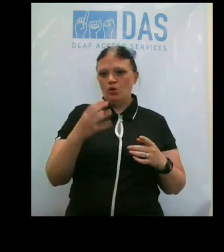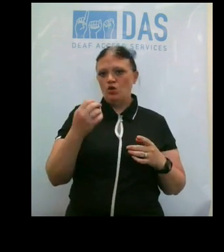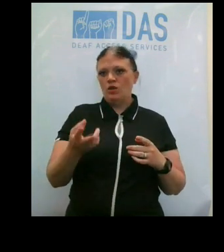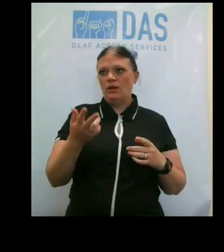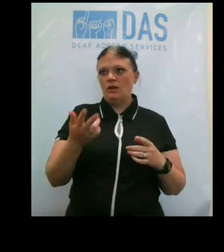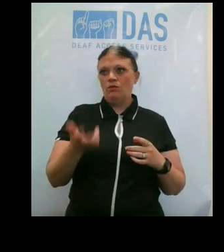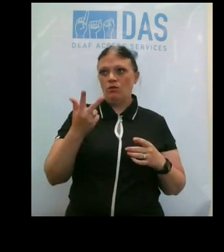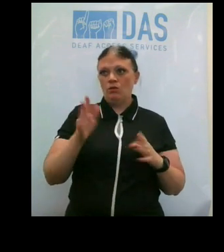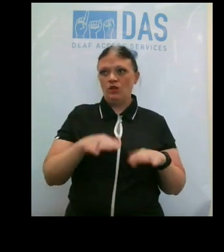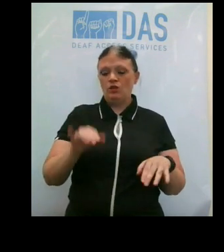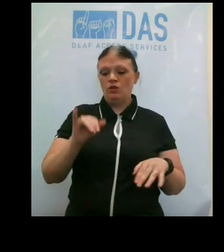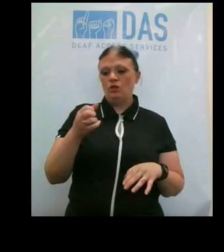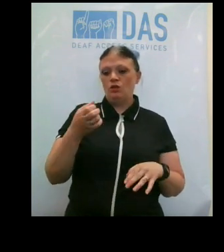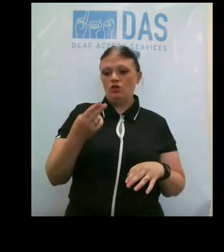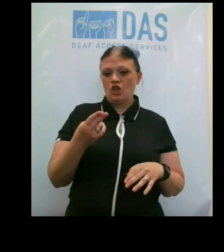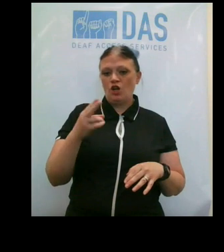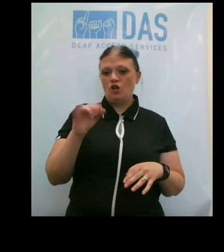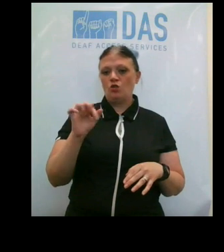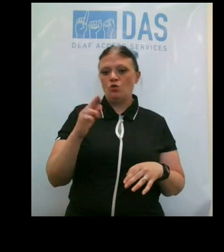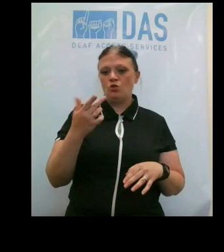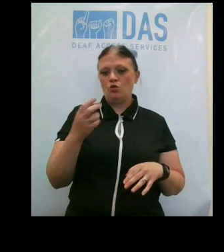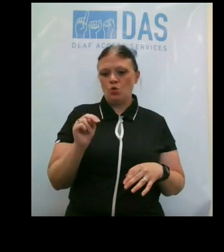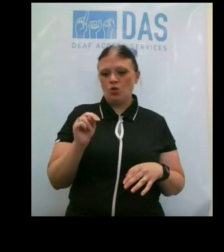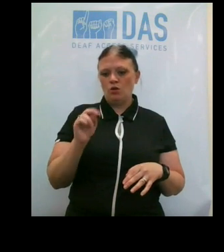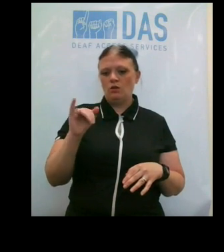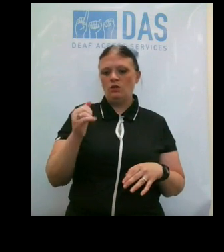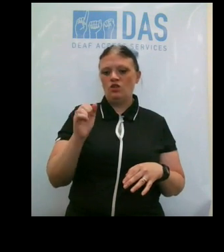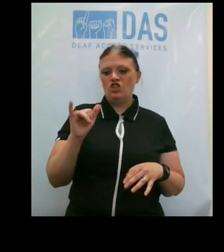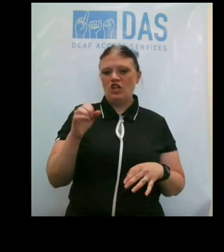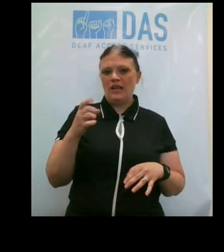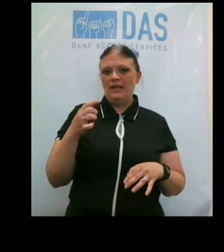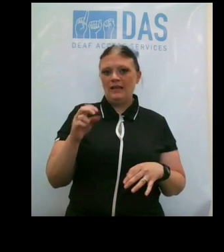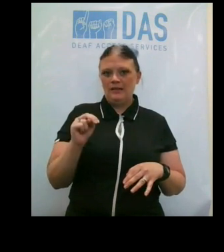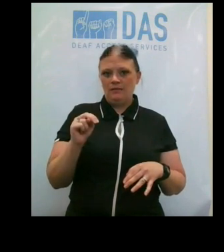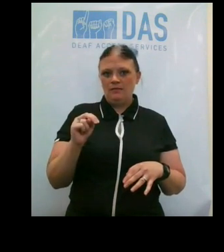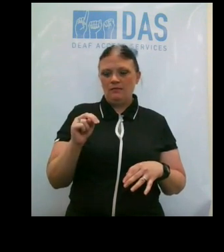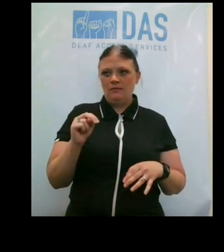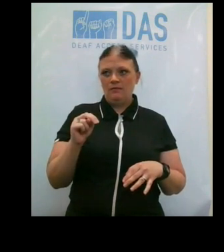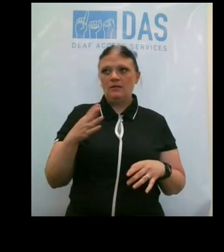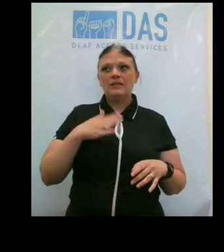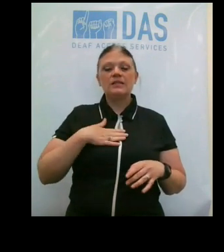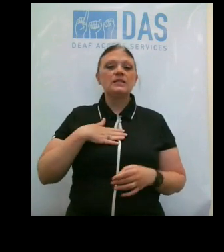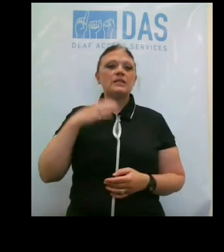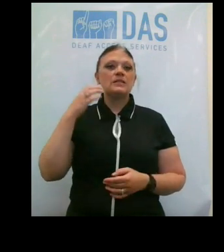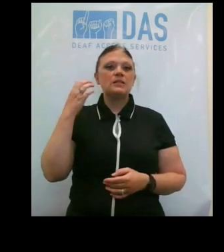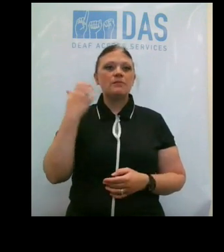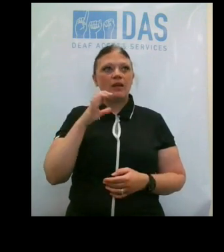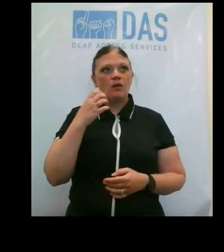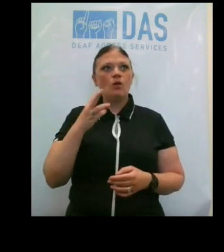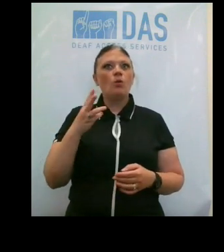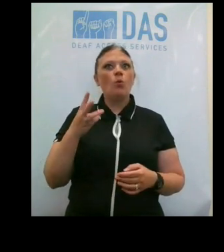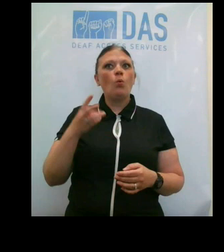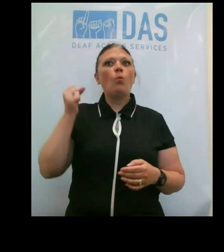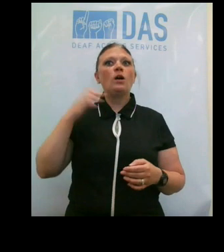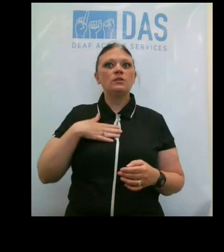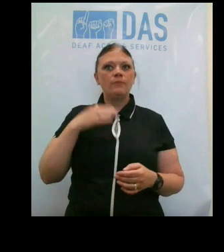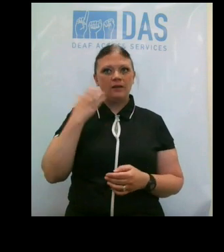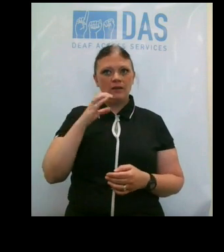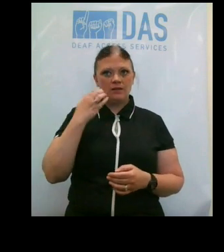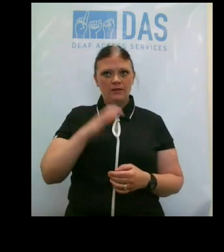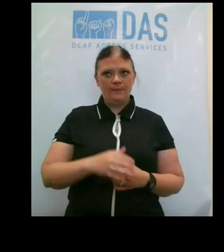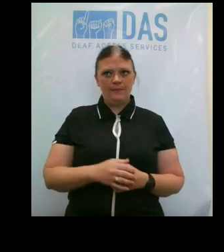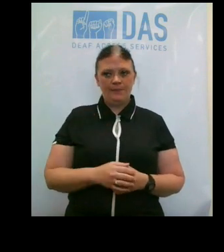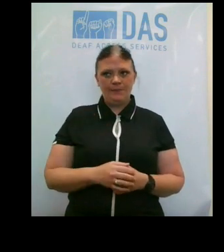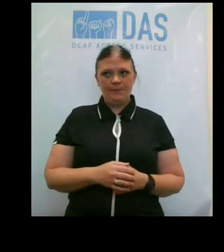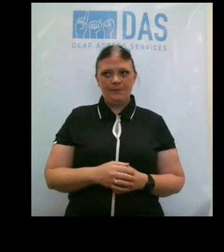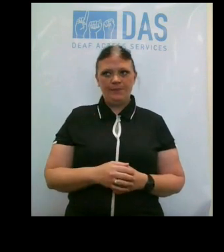children, Josh, Jordan, and Jaden. This is Jordan and Jaden. Amanda is my cousin, or I should say was my cousin. She